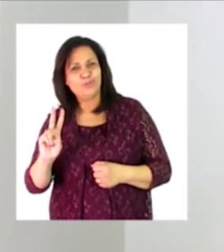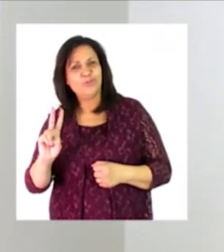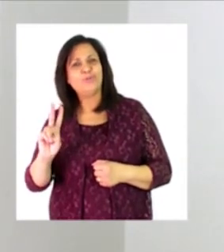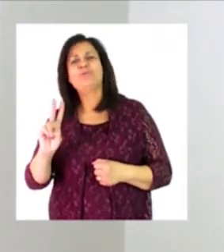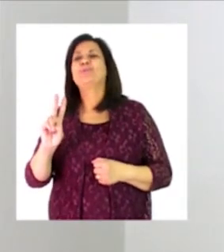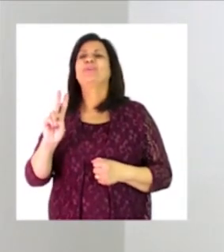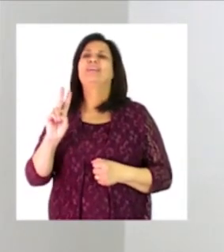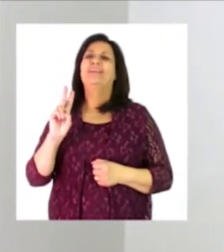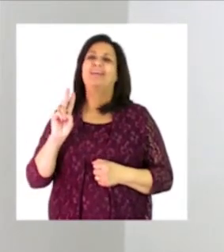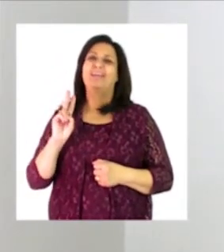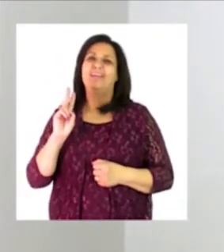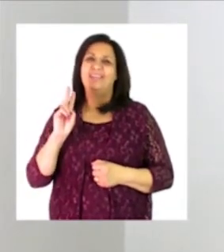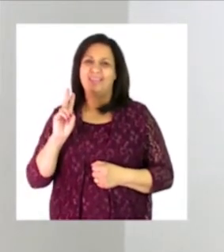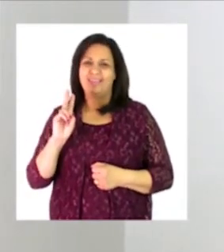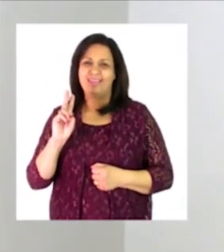2,